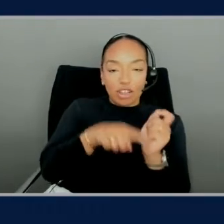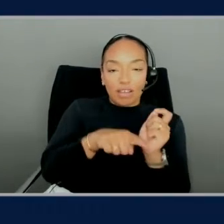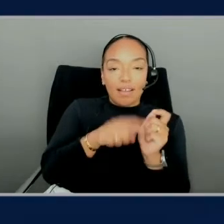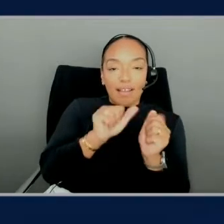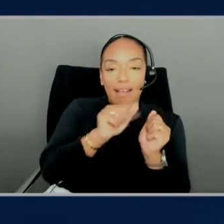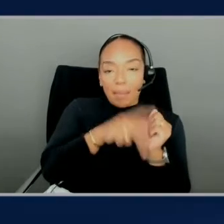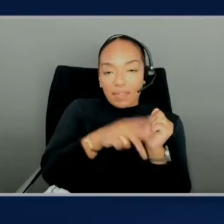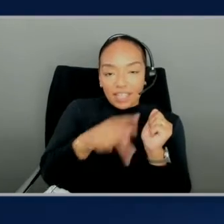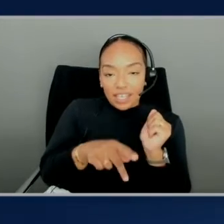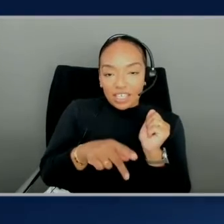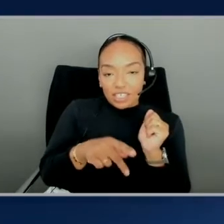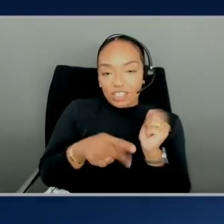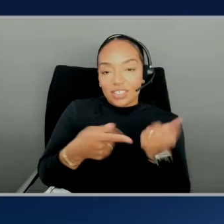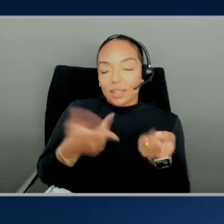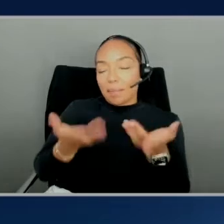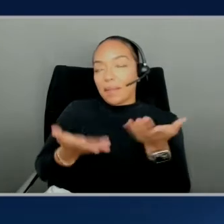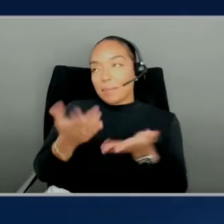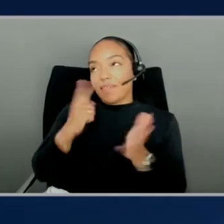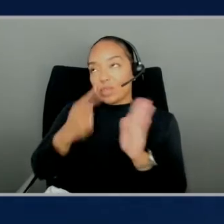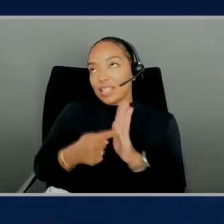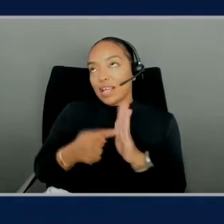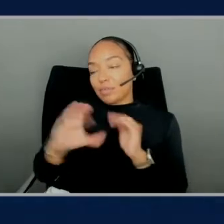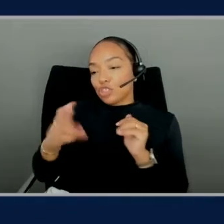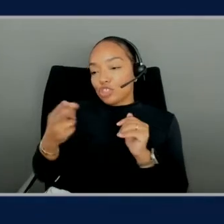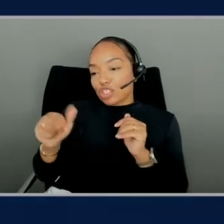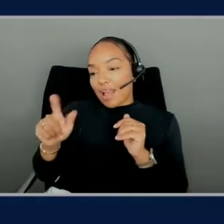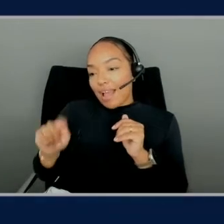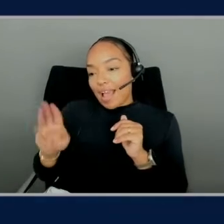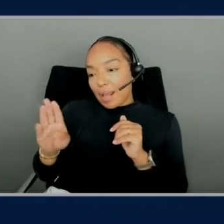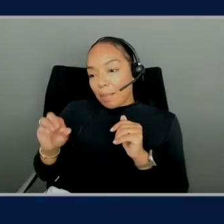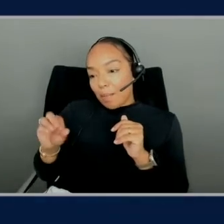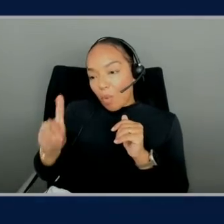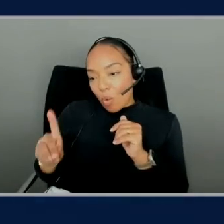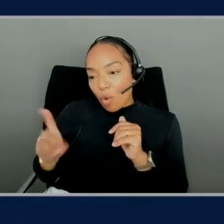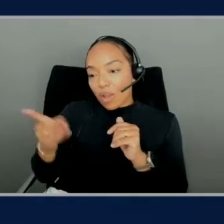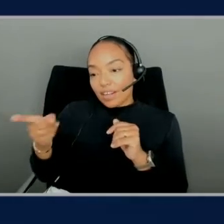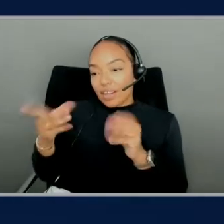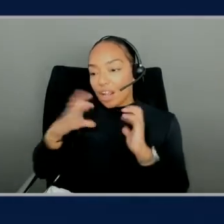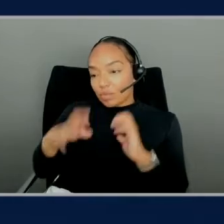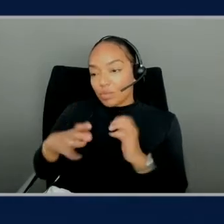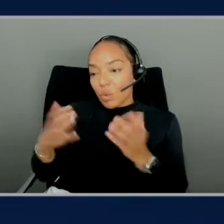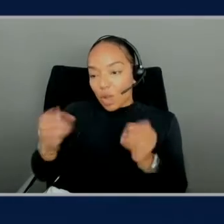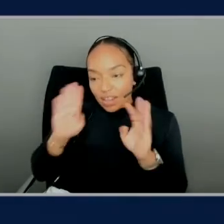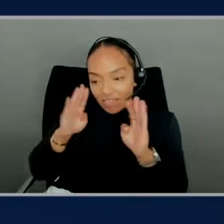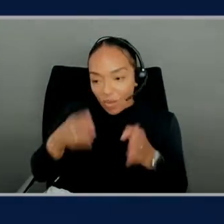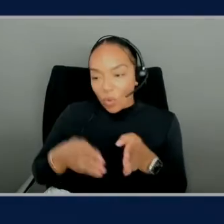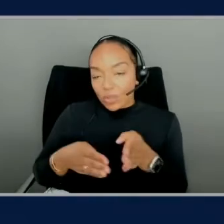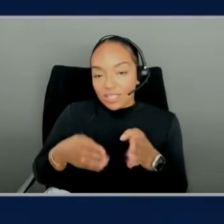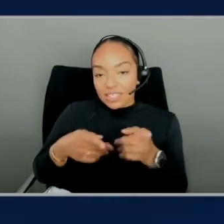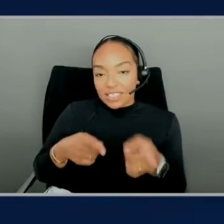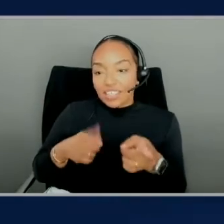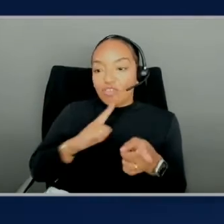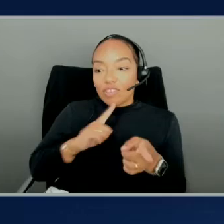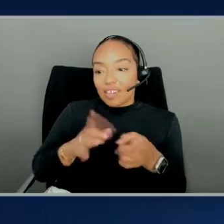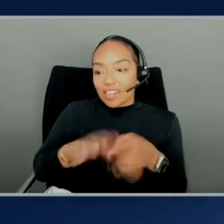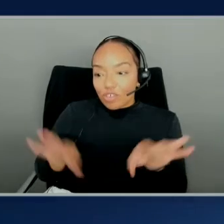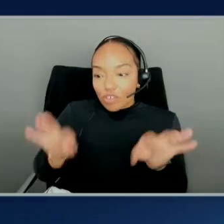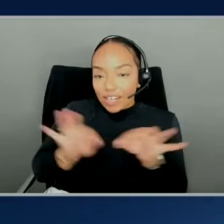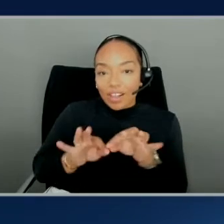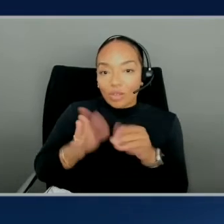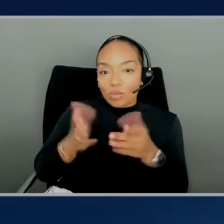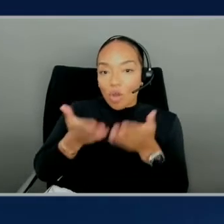For example, a chatbot, customers want to prioritize and focus on latency because it's super critical to offer a